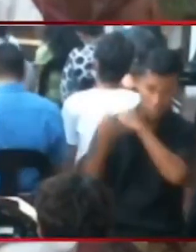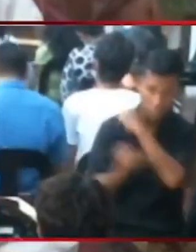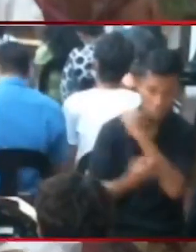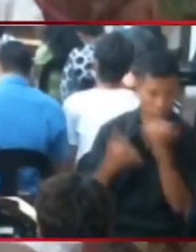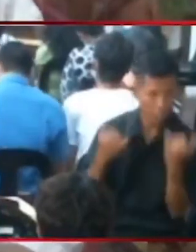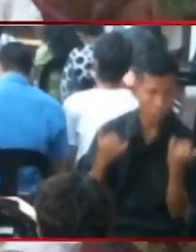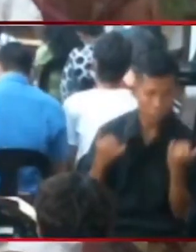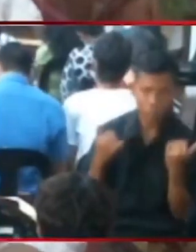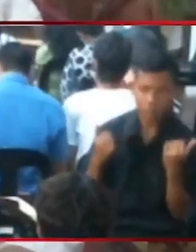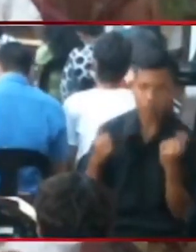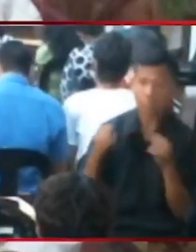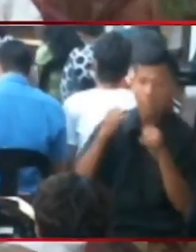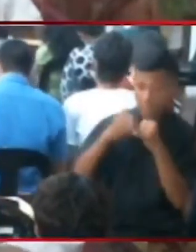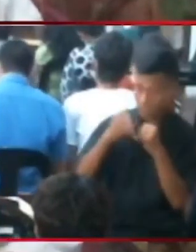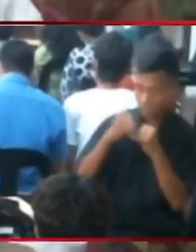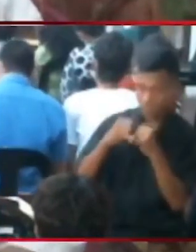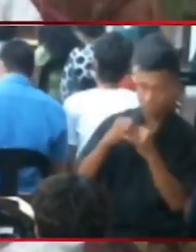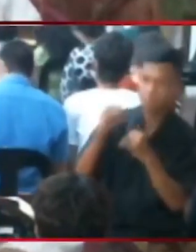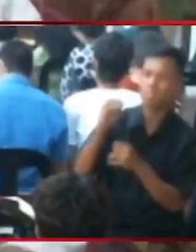1.